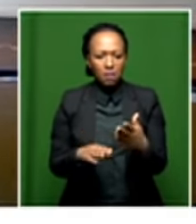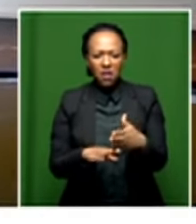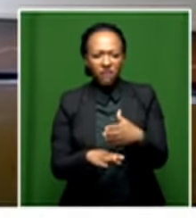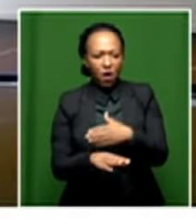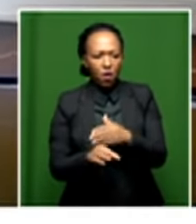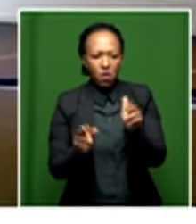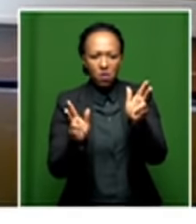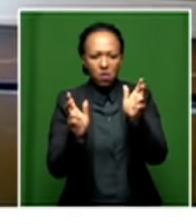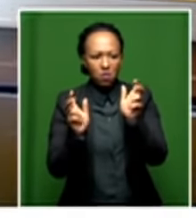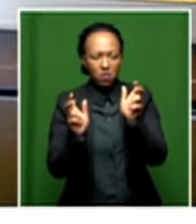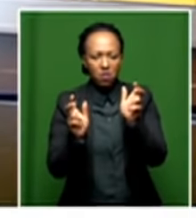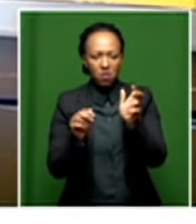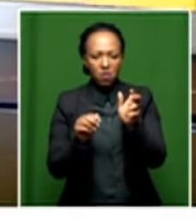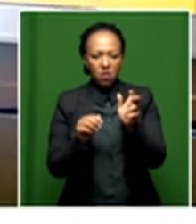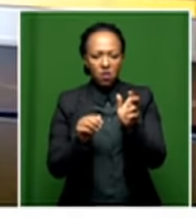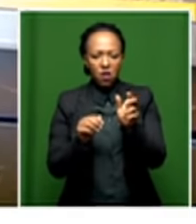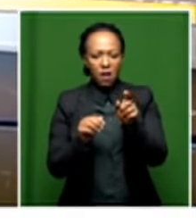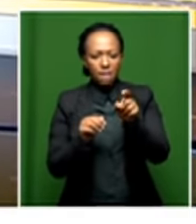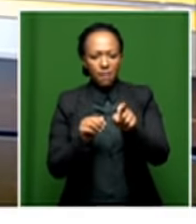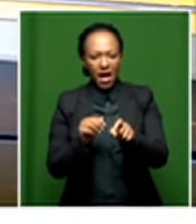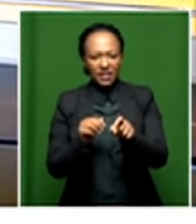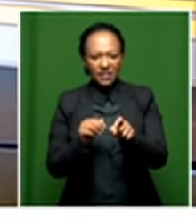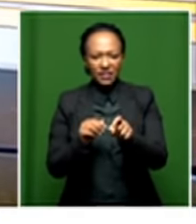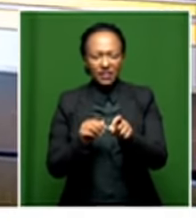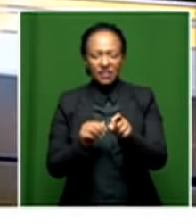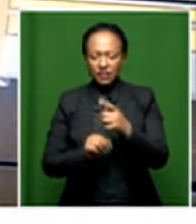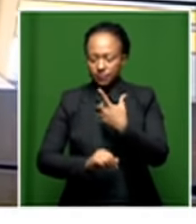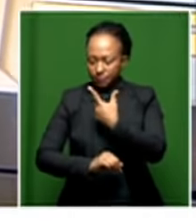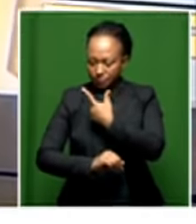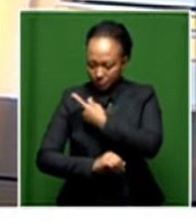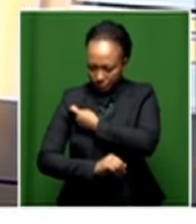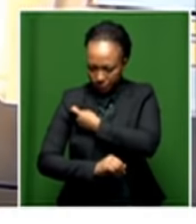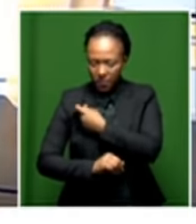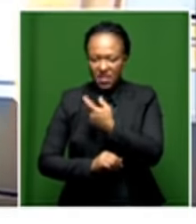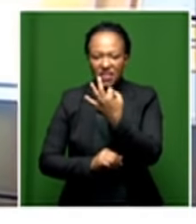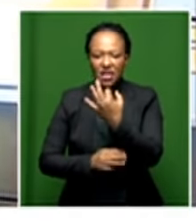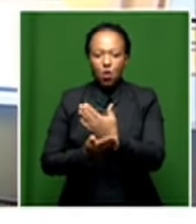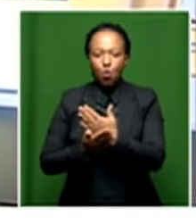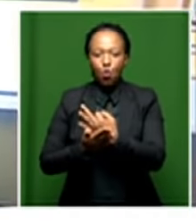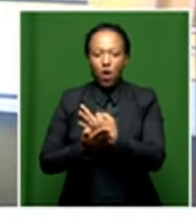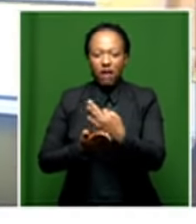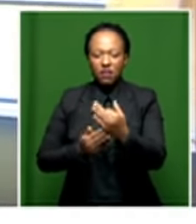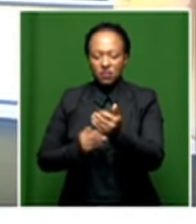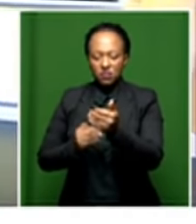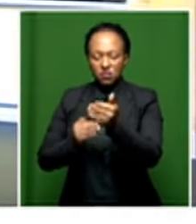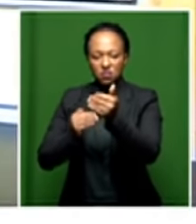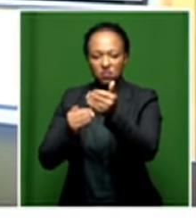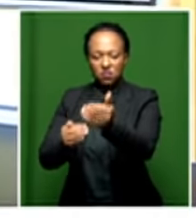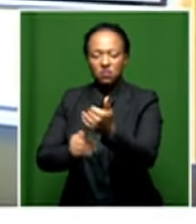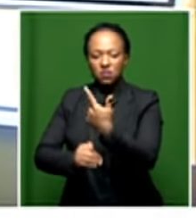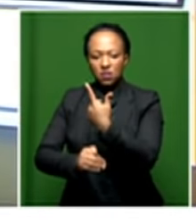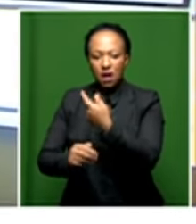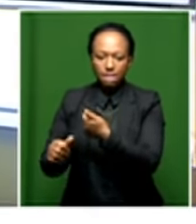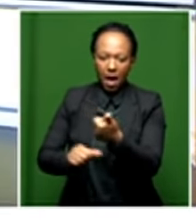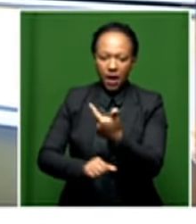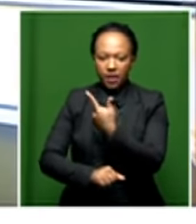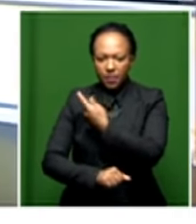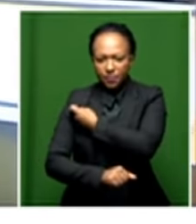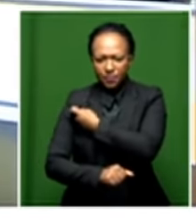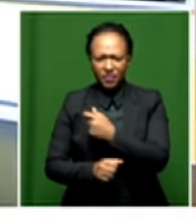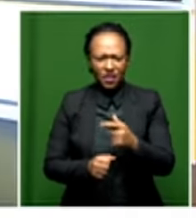impression that it needs to be at 3-week intervals. But now I heard the minister on Sunday night mentioning